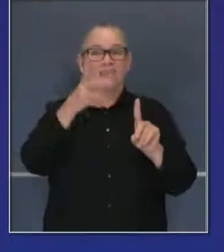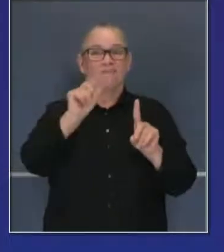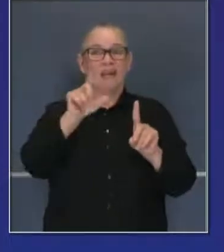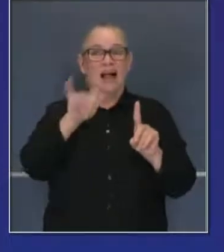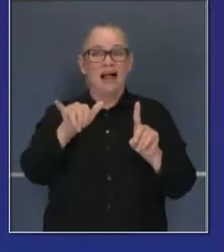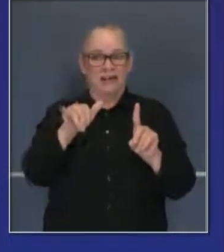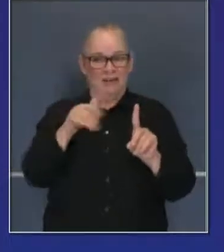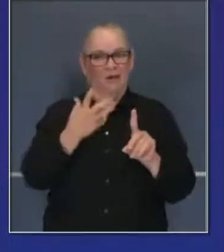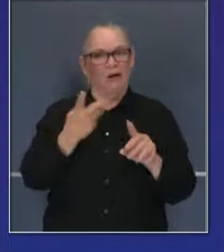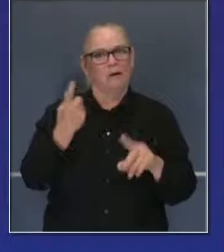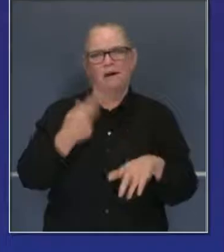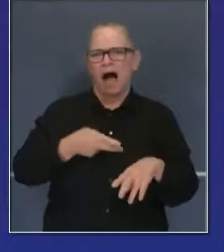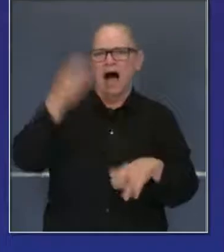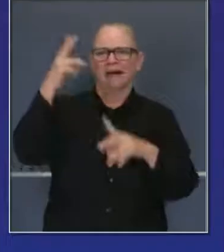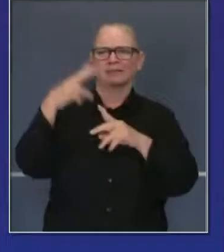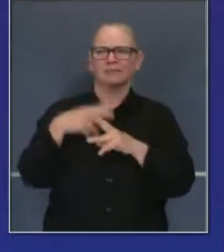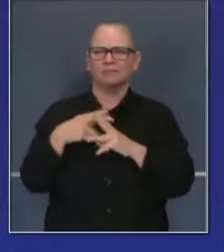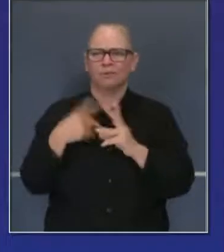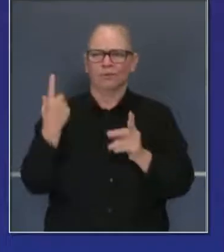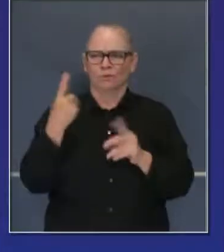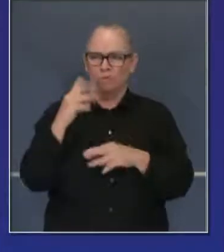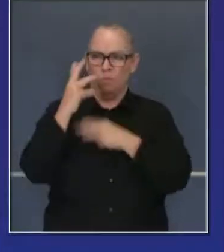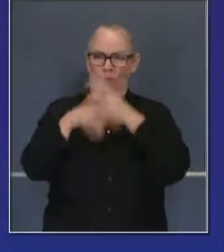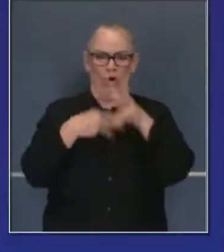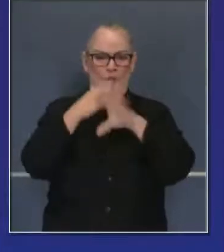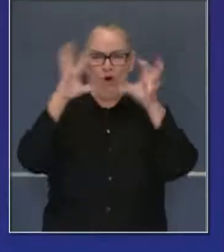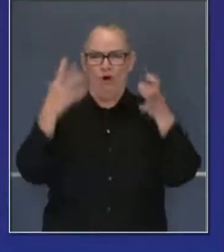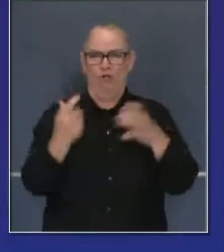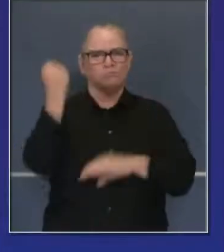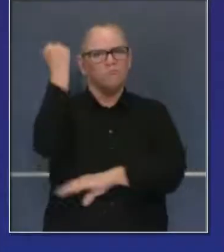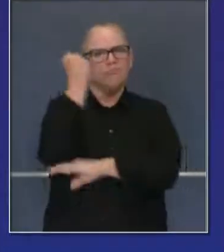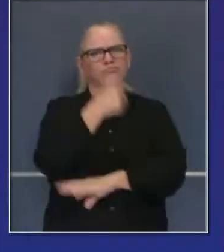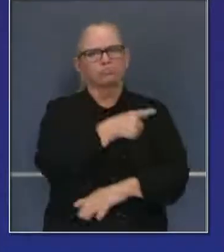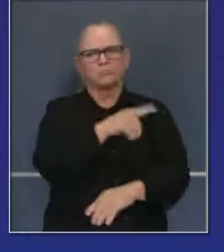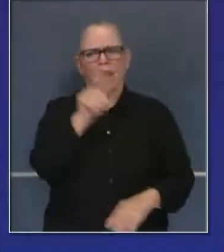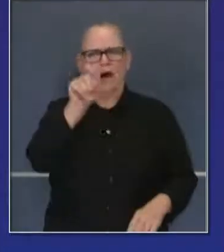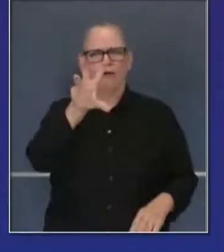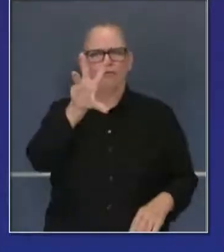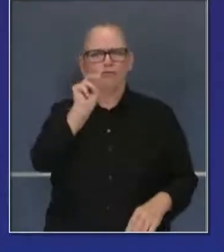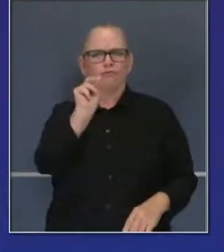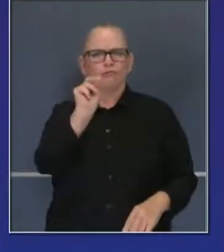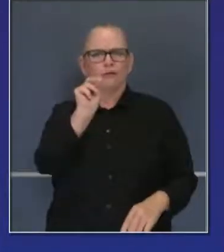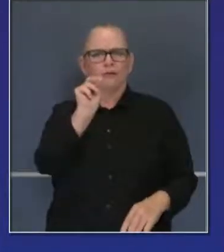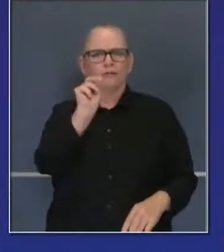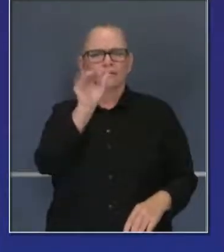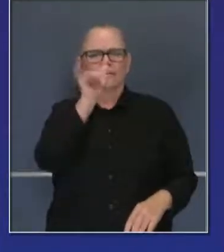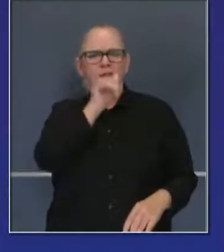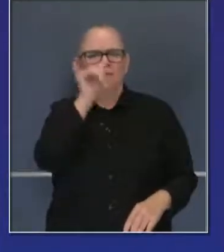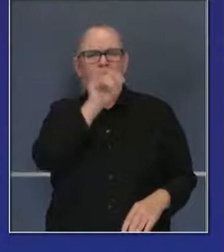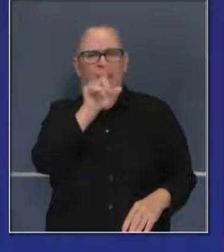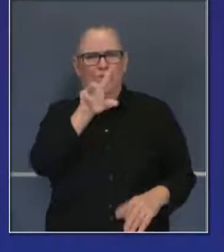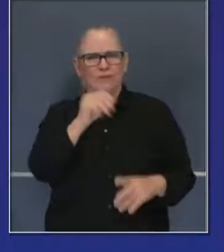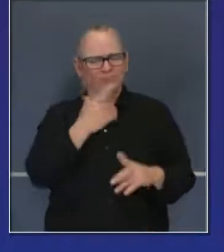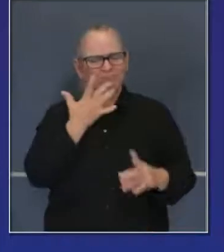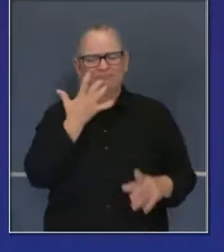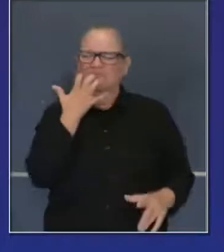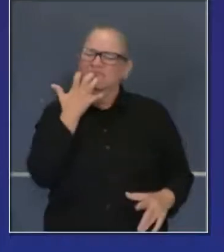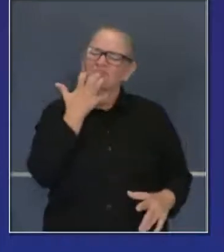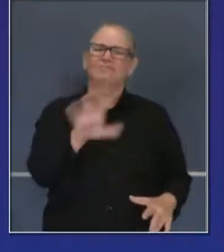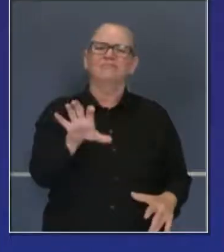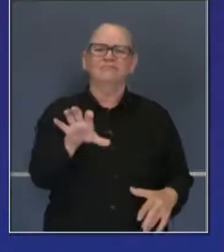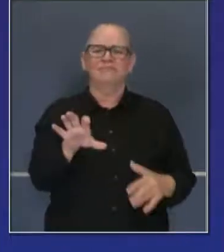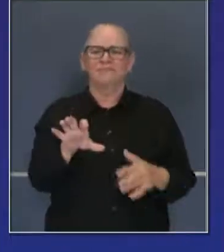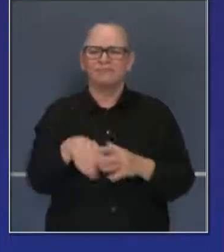more closely, may be a world-breaking record. 130 degrees here in the state of California, hottest August in our